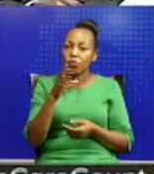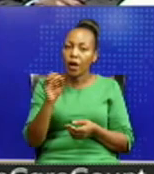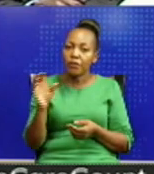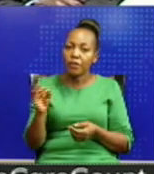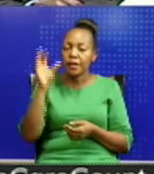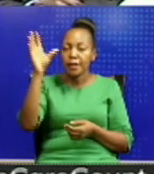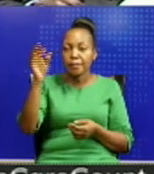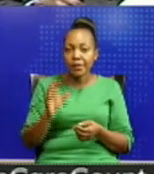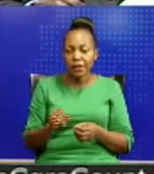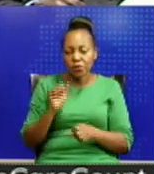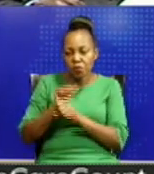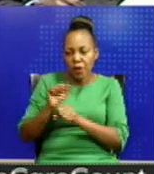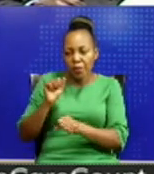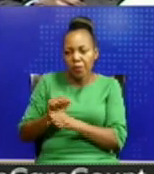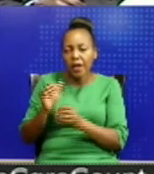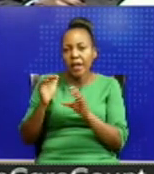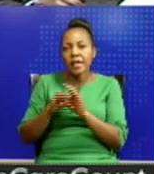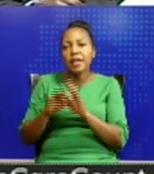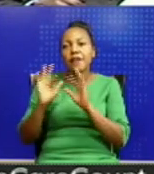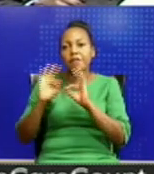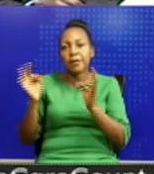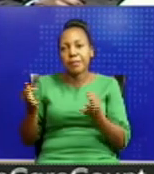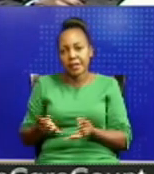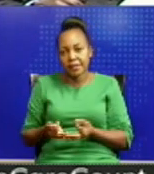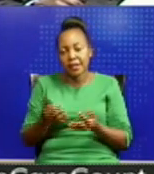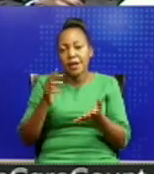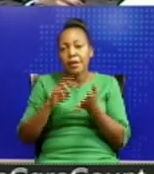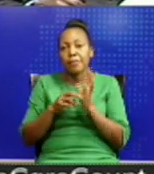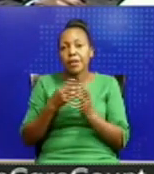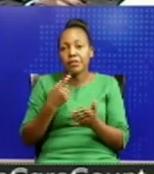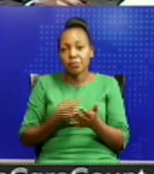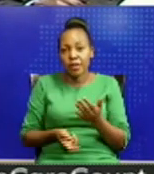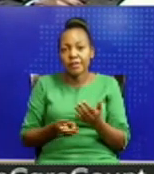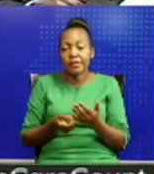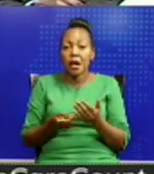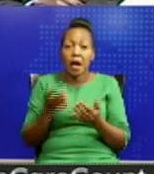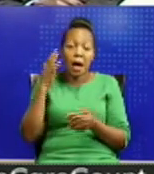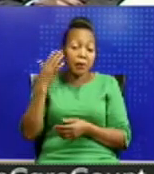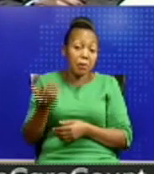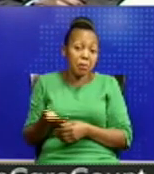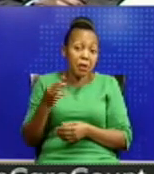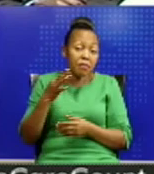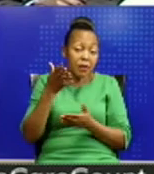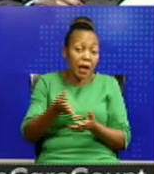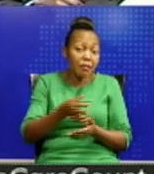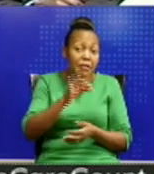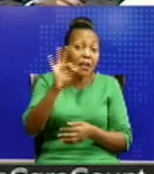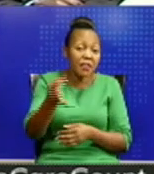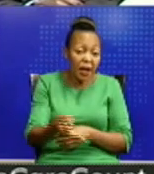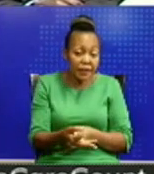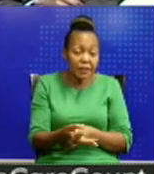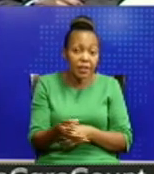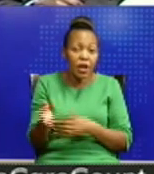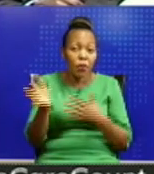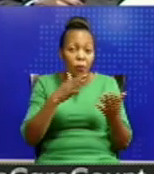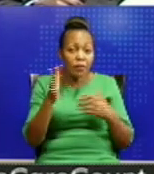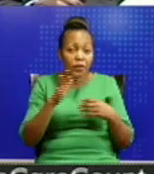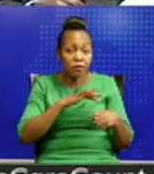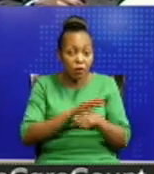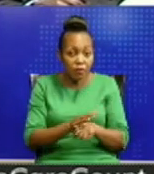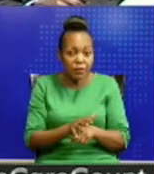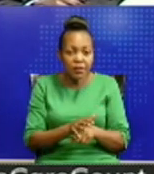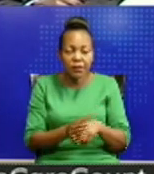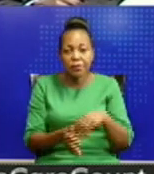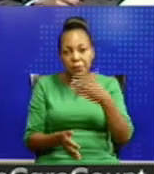care and domestic work within the home settings. So meaning during the next, I don't know, lockdown, during the next pandemic, if